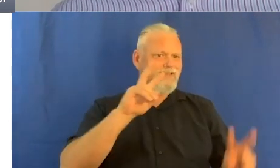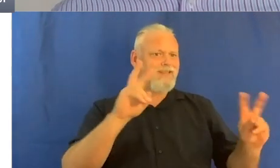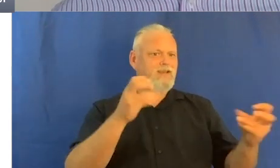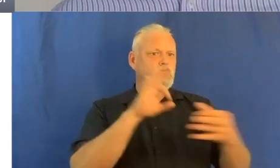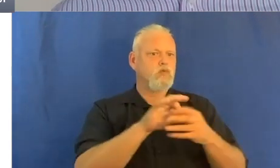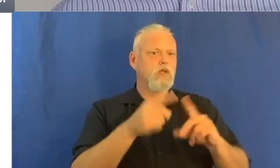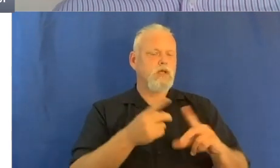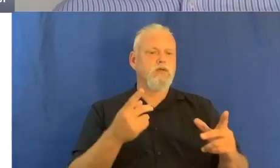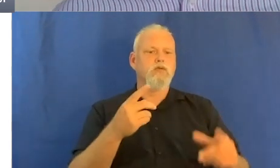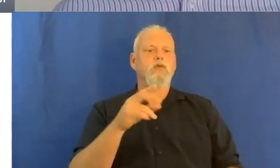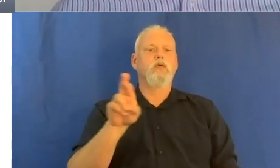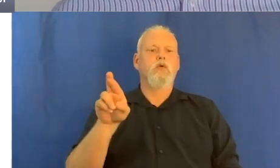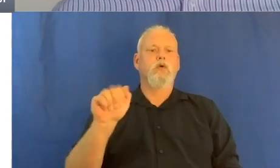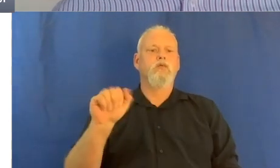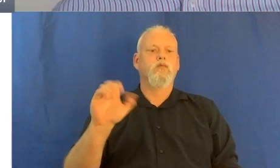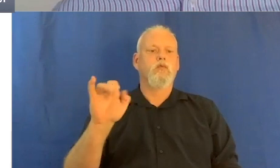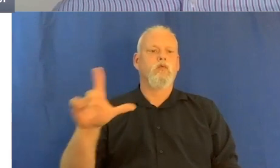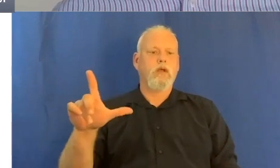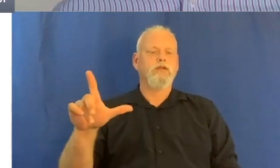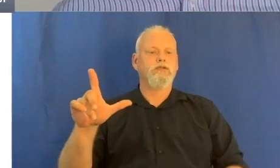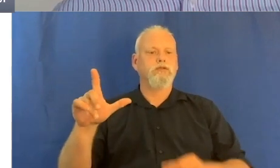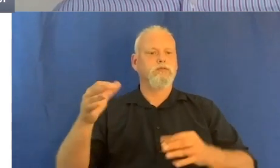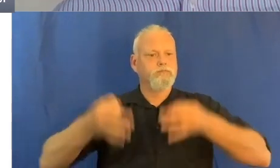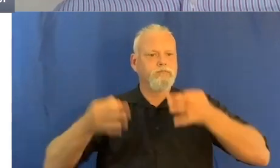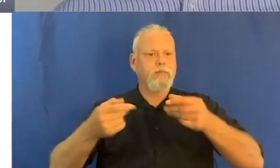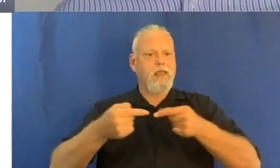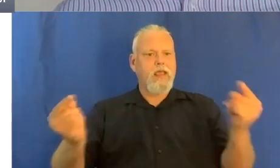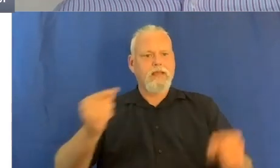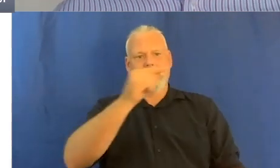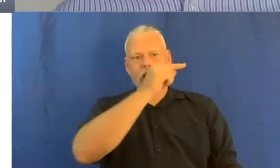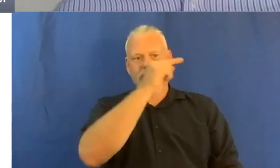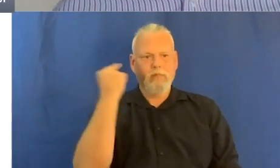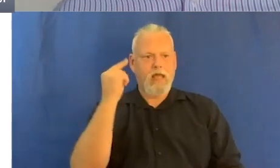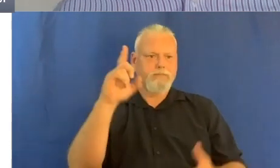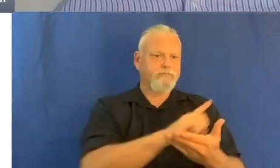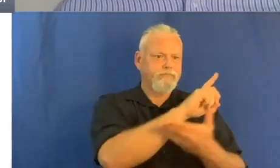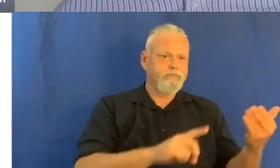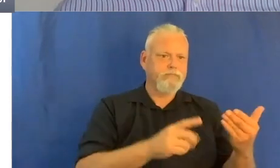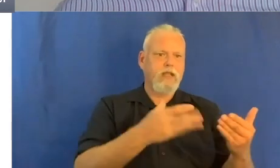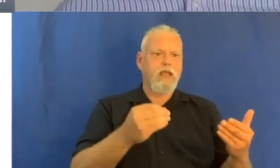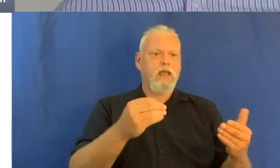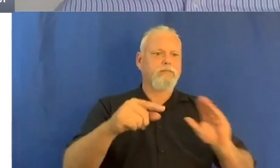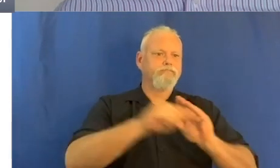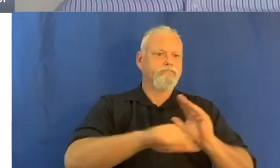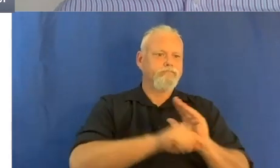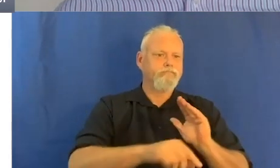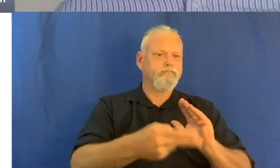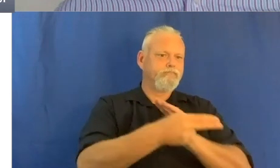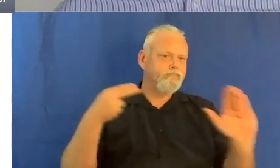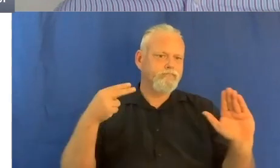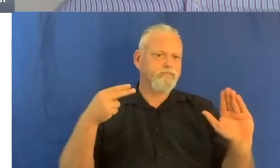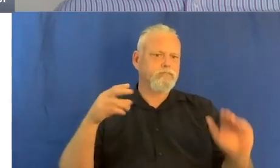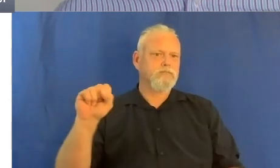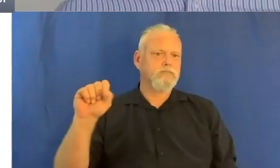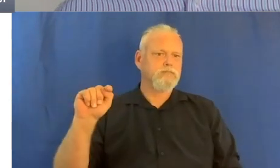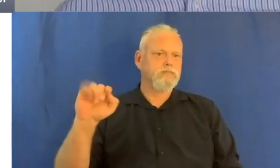related to racial justice and anti-Black discrimination and stigma. These issues have been neglected